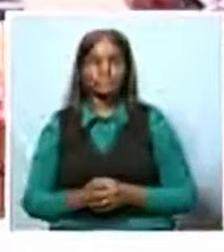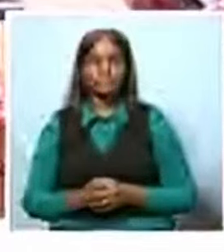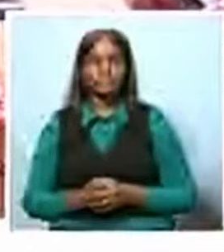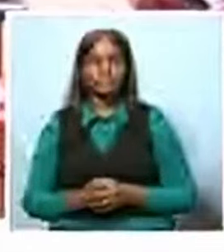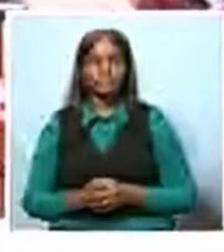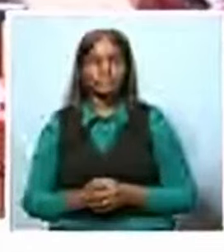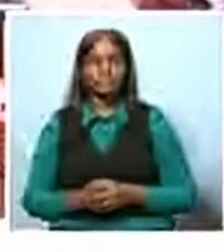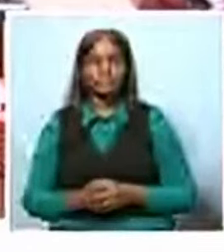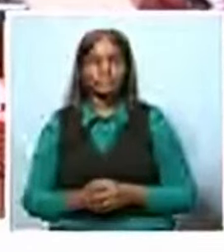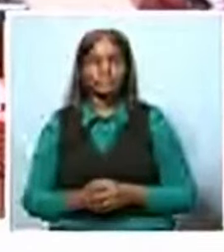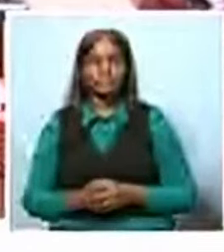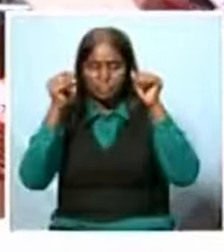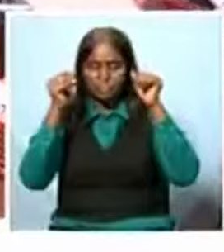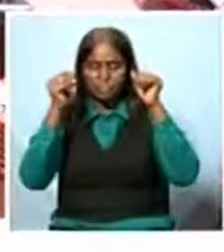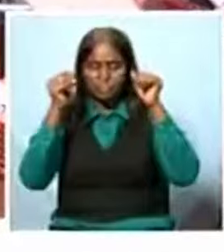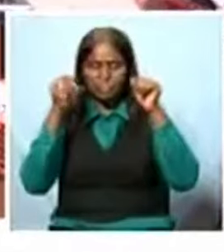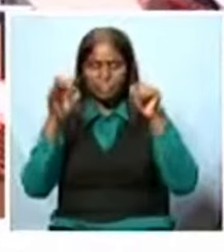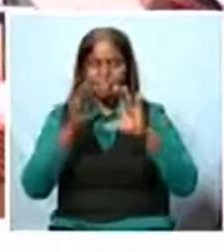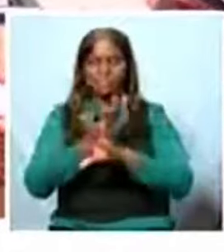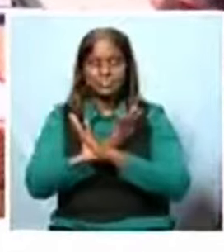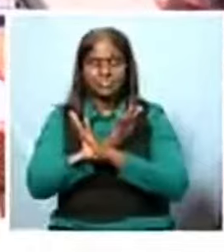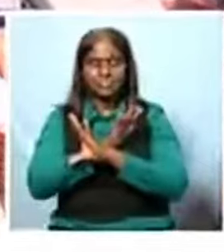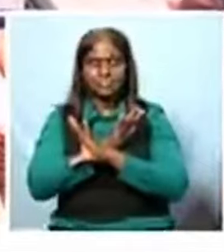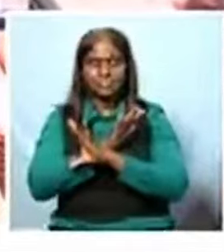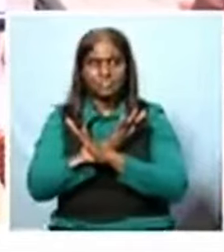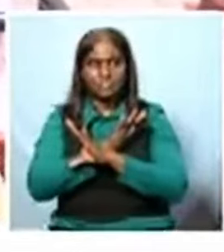Message from the President of the Republic of Zambia.